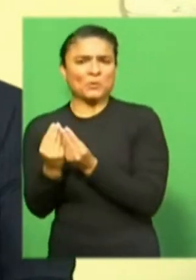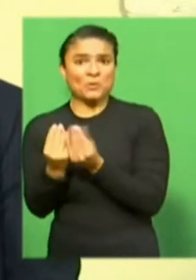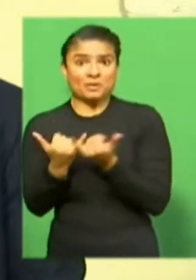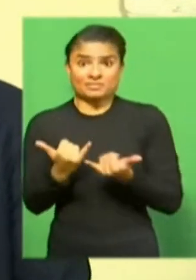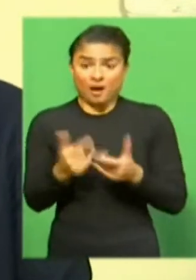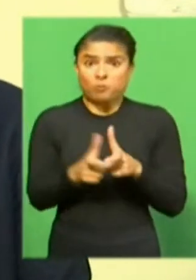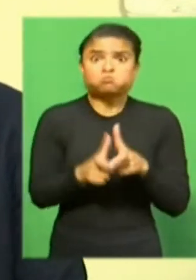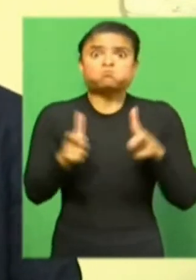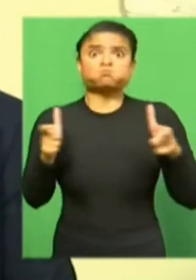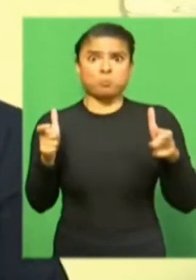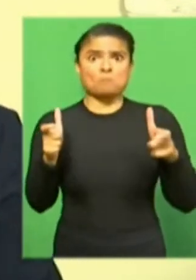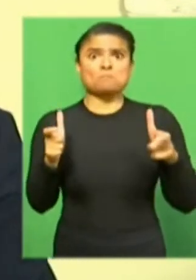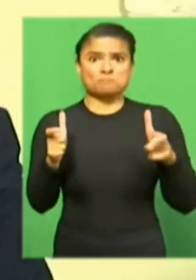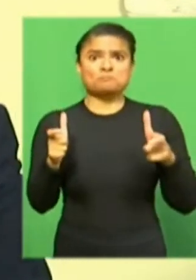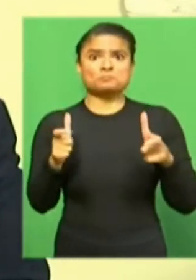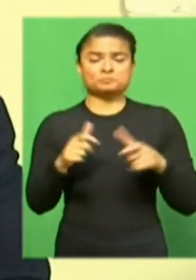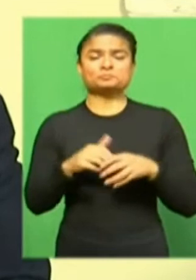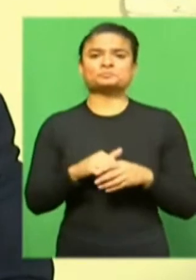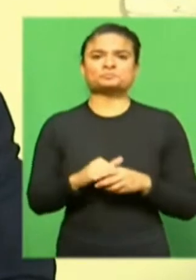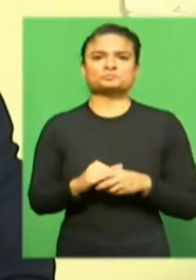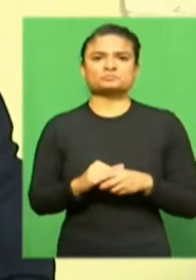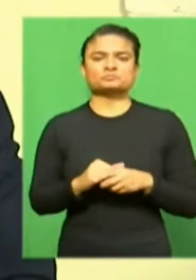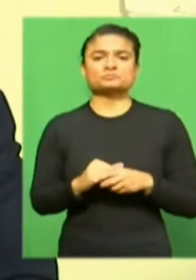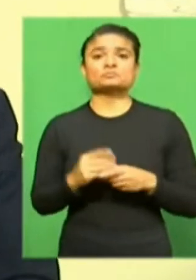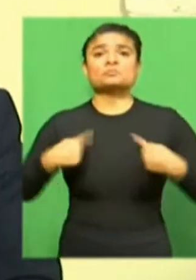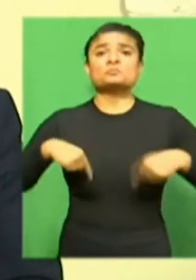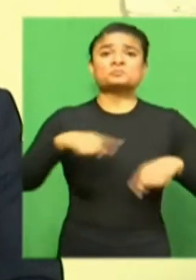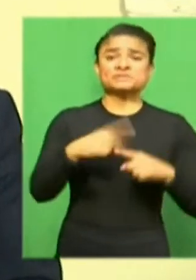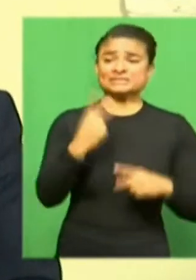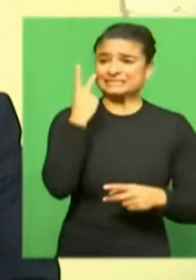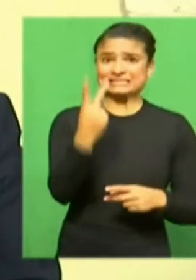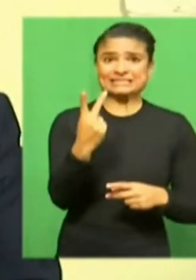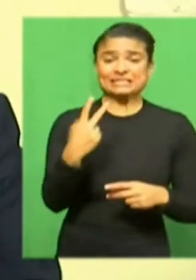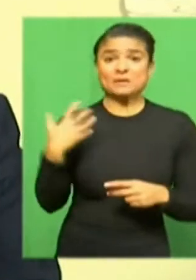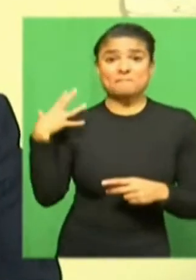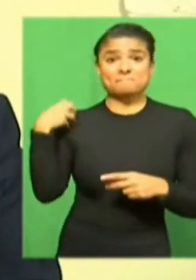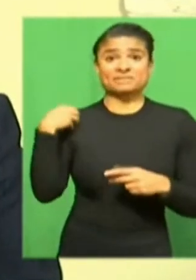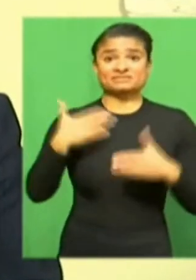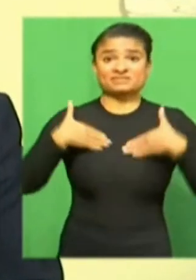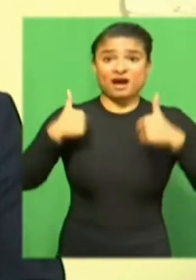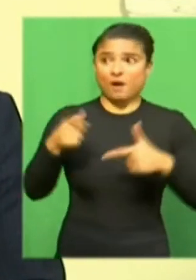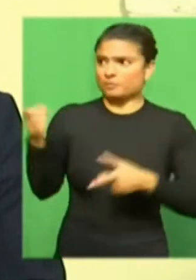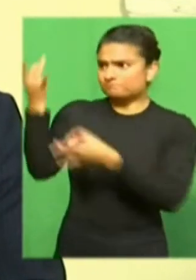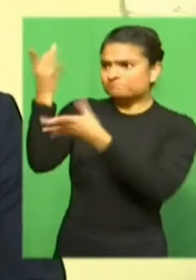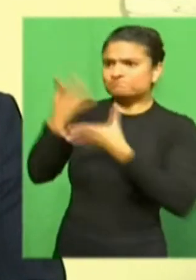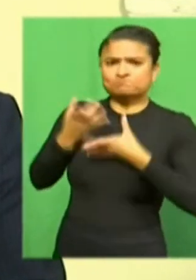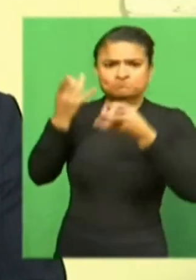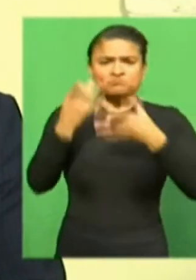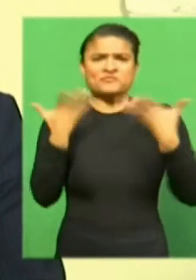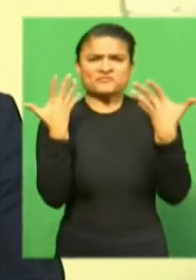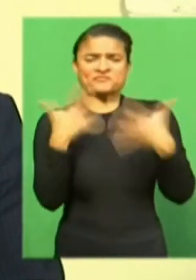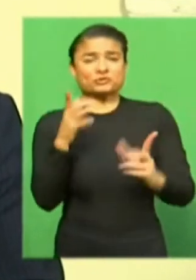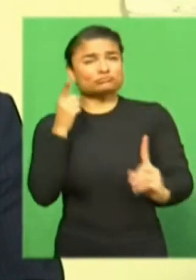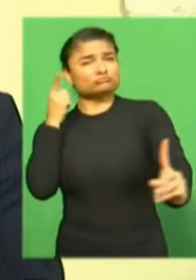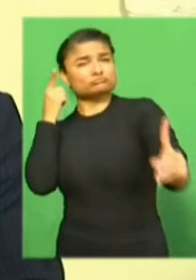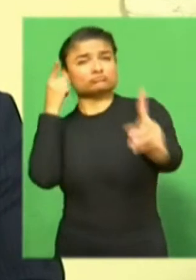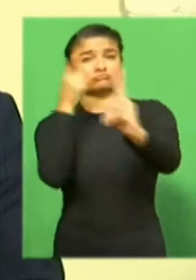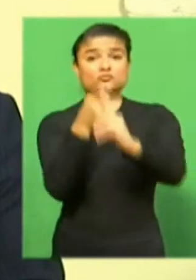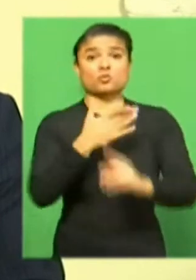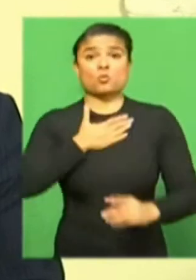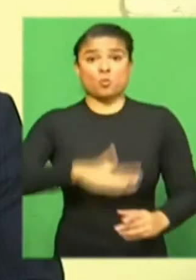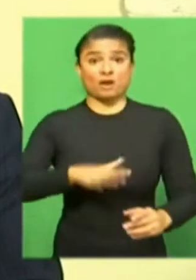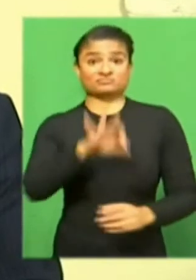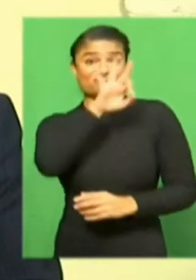I've still said to the Minister of Health that I still want those vaccinations to reach